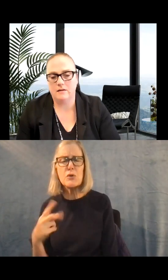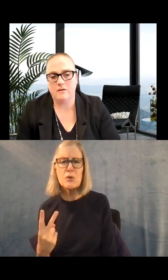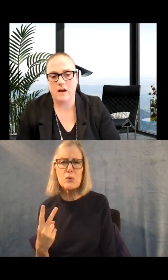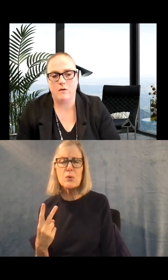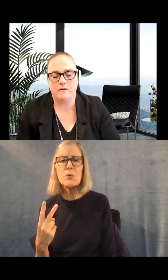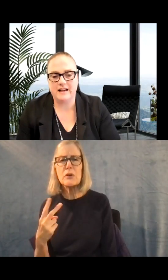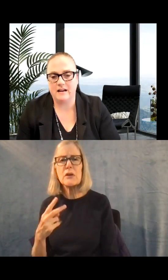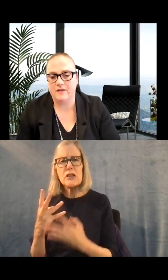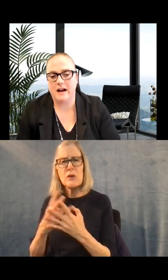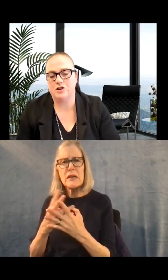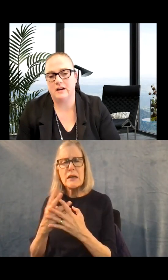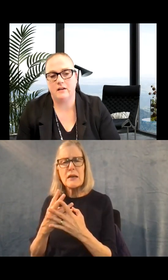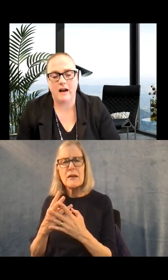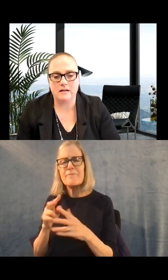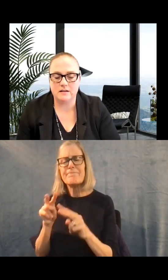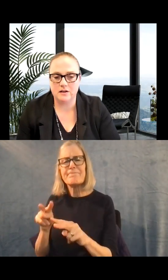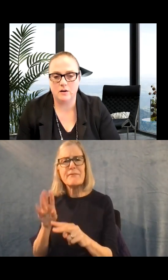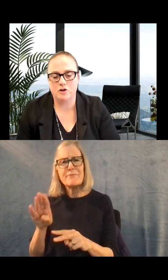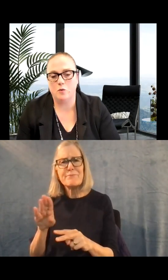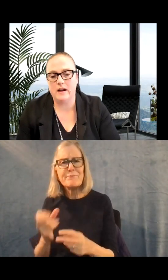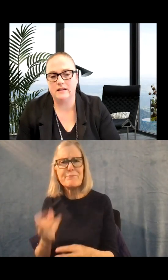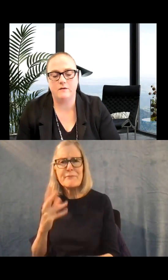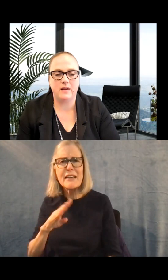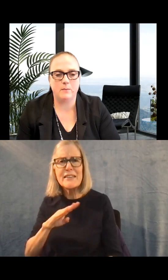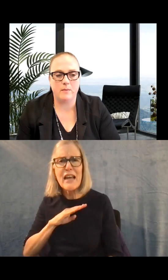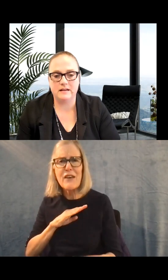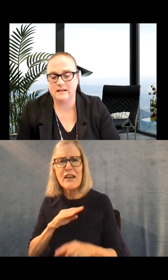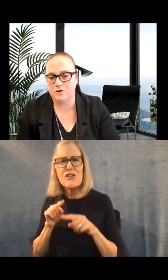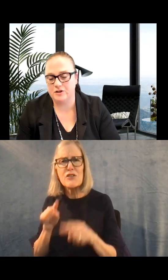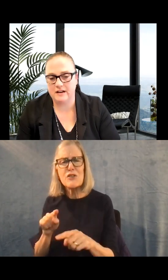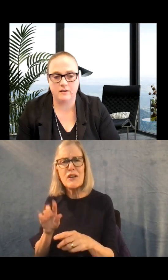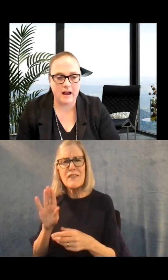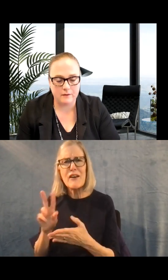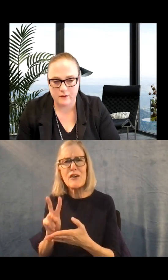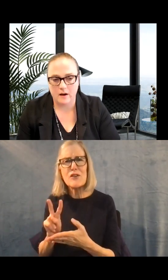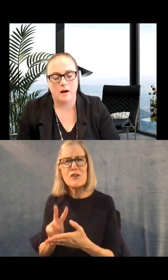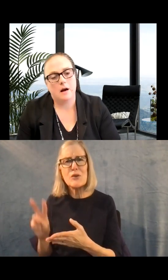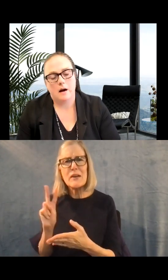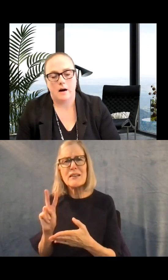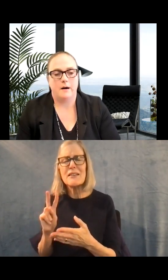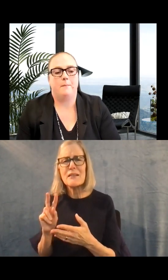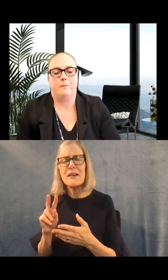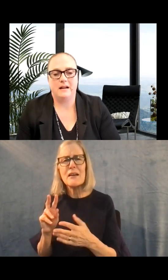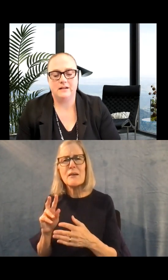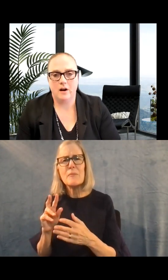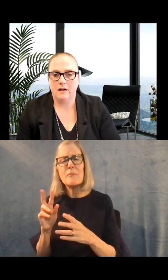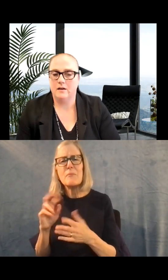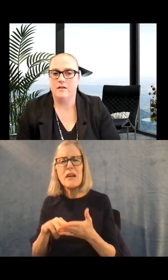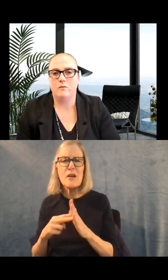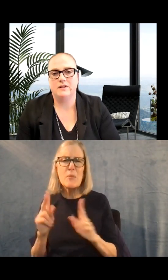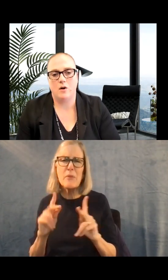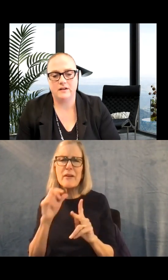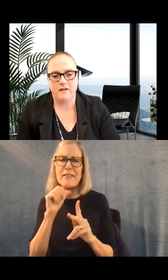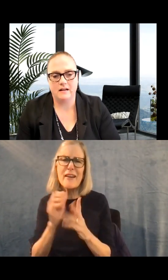looking at the level of satisfaction in the last 2 weeks of people been disinterested in life. Based